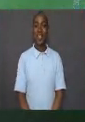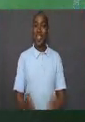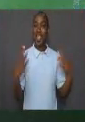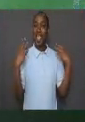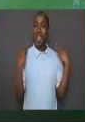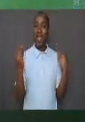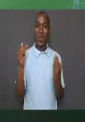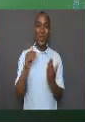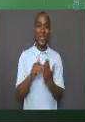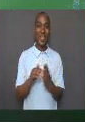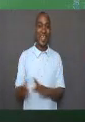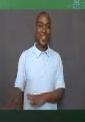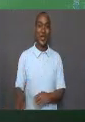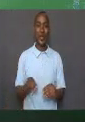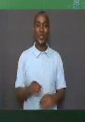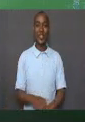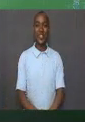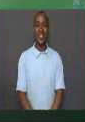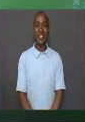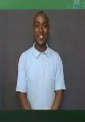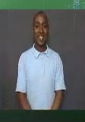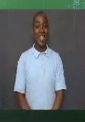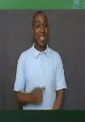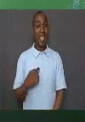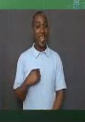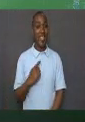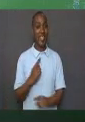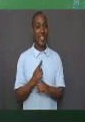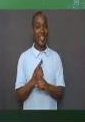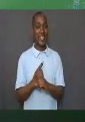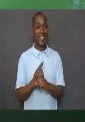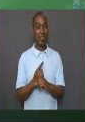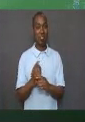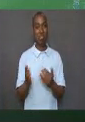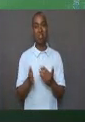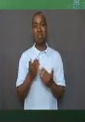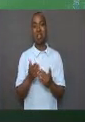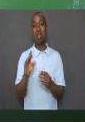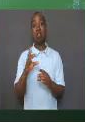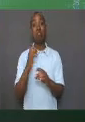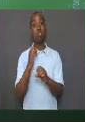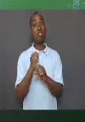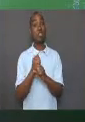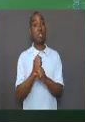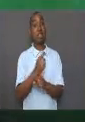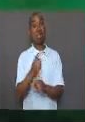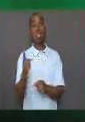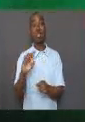Hello again, students. I am sure that was a simple activity for